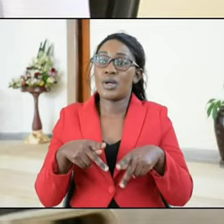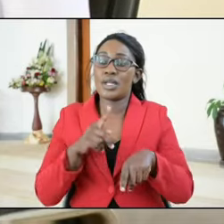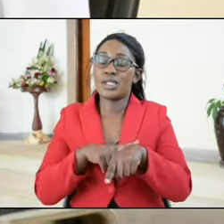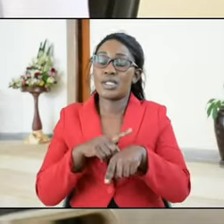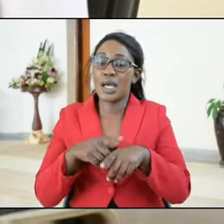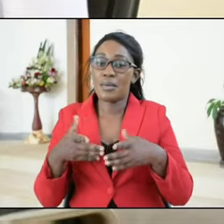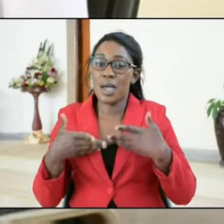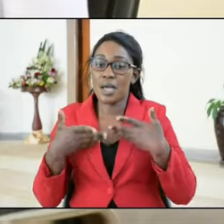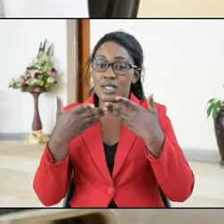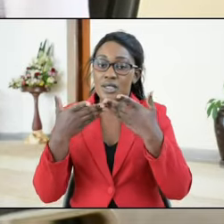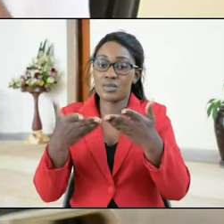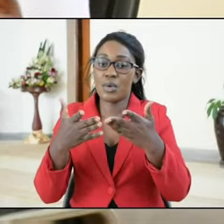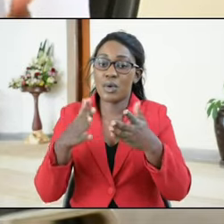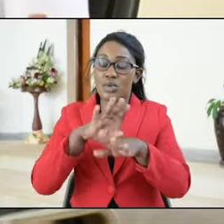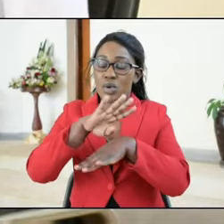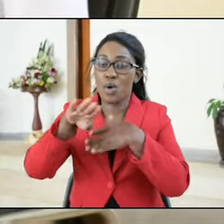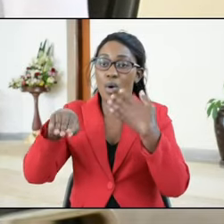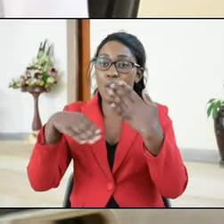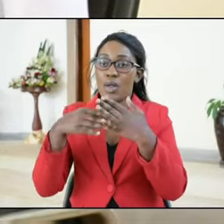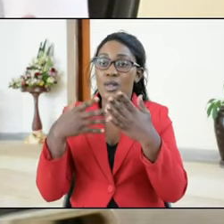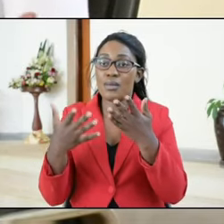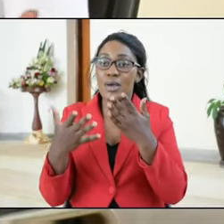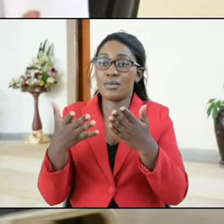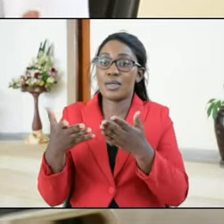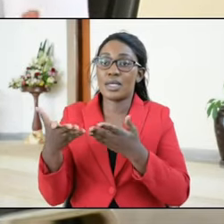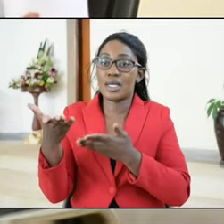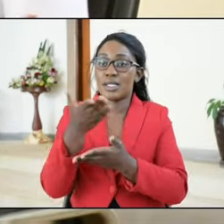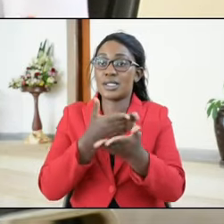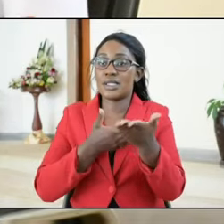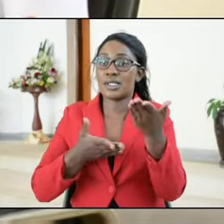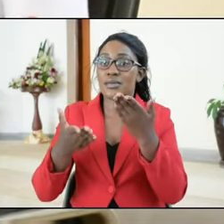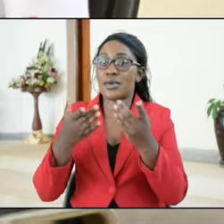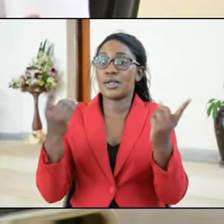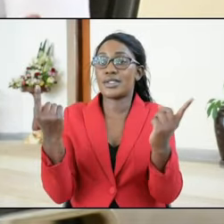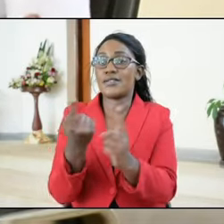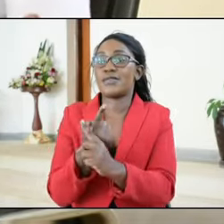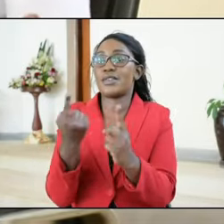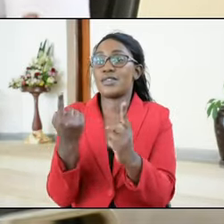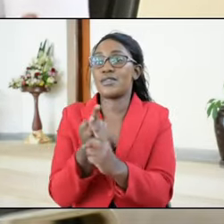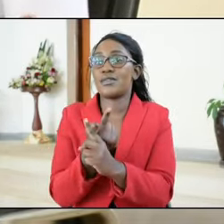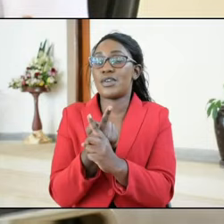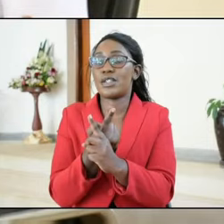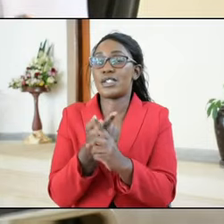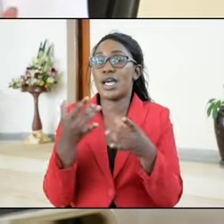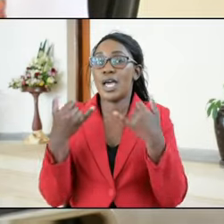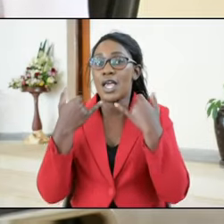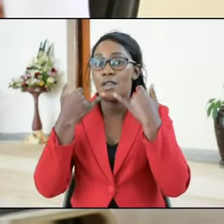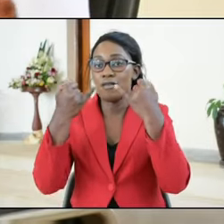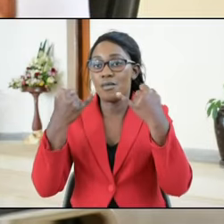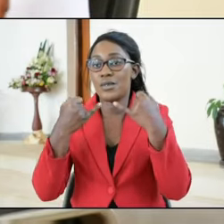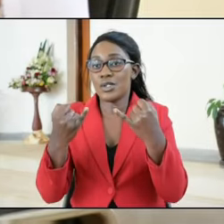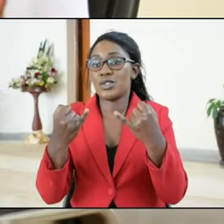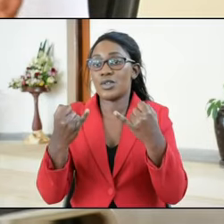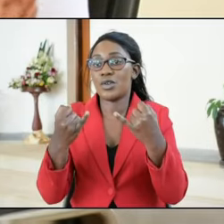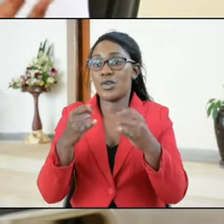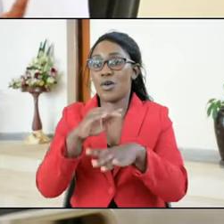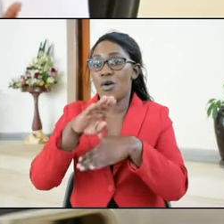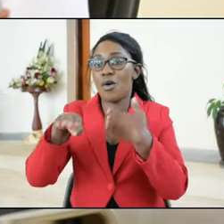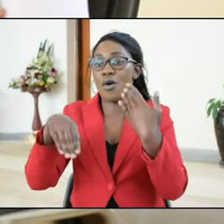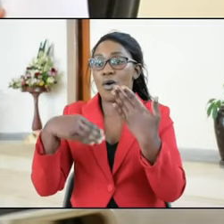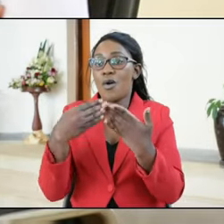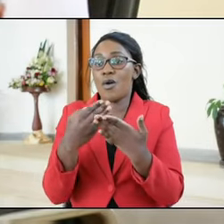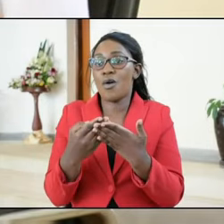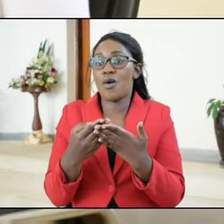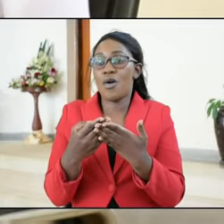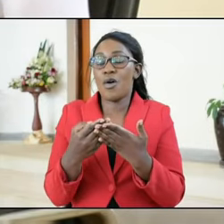all these things, even as we interact with the various cultures, different information, and all the things that we are exposed to in